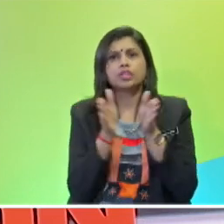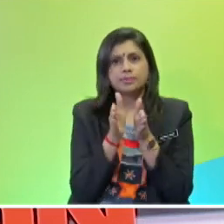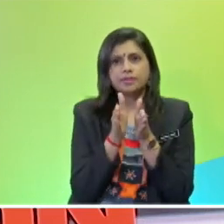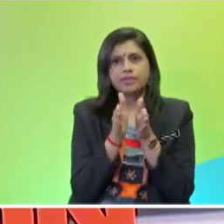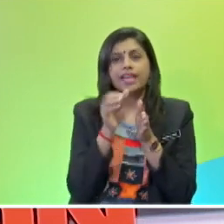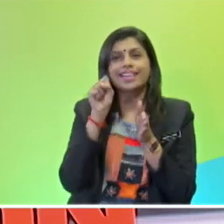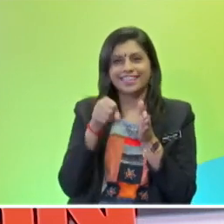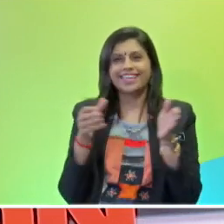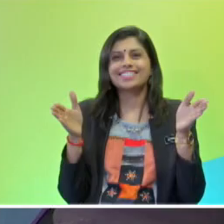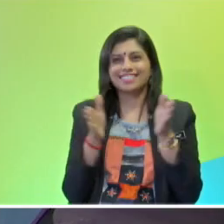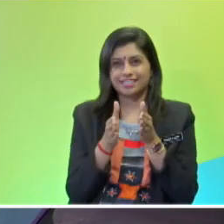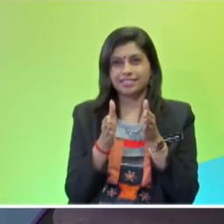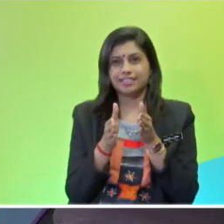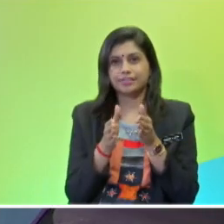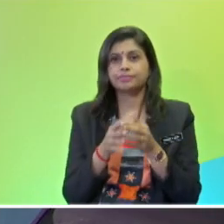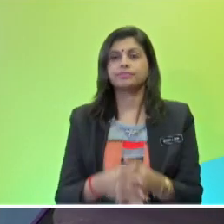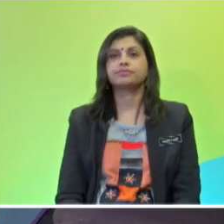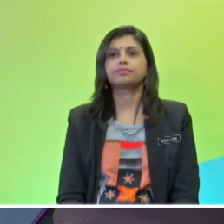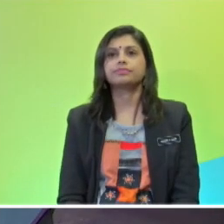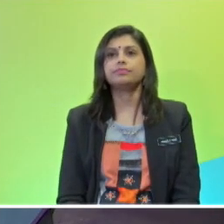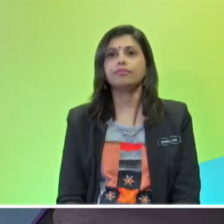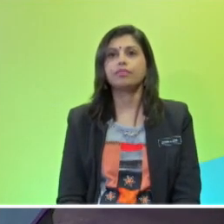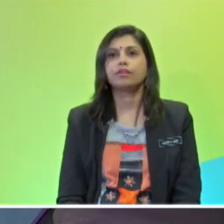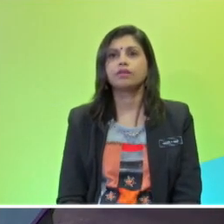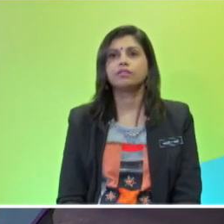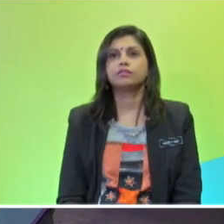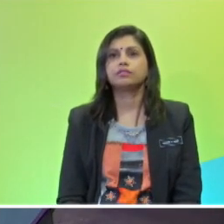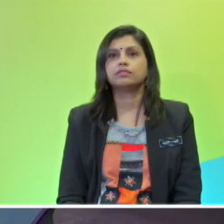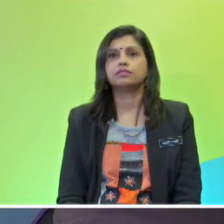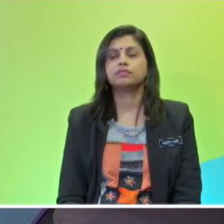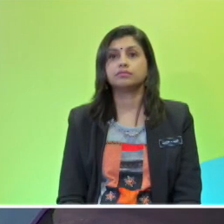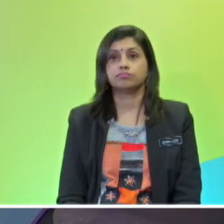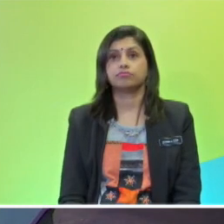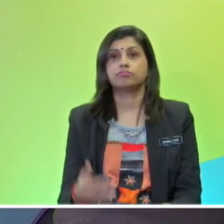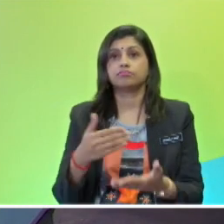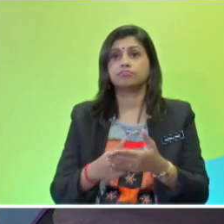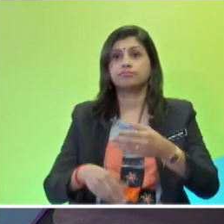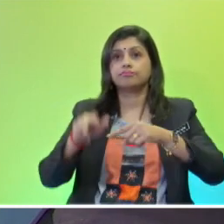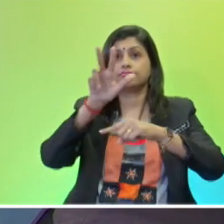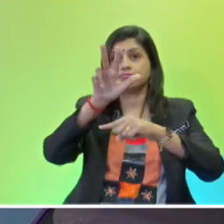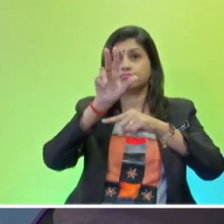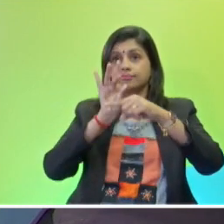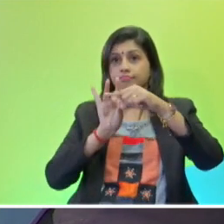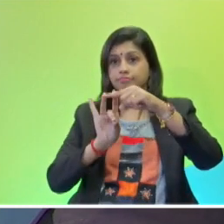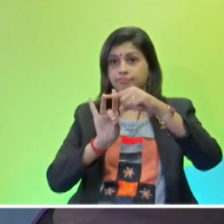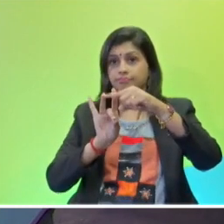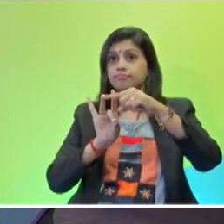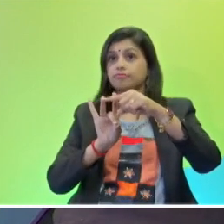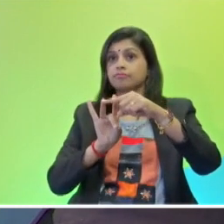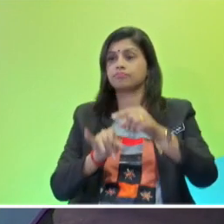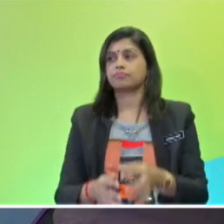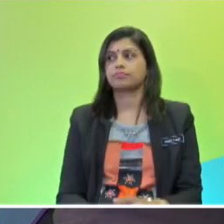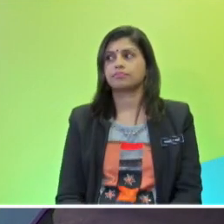simplify. Ah, okay. 6 over 16, I think I can make it to 3 over 8. Okay. Let us check. Okay. Just